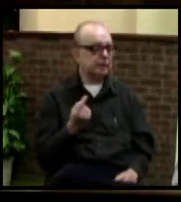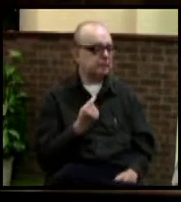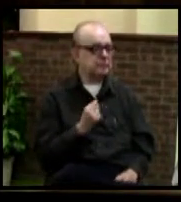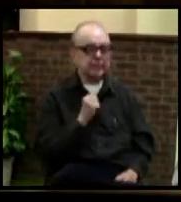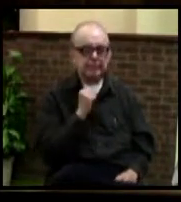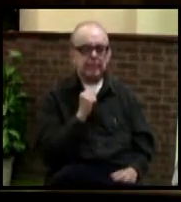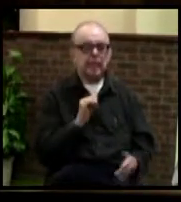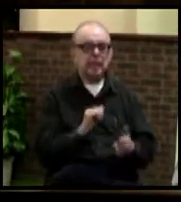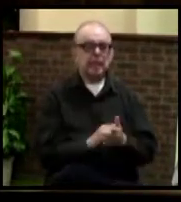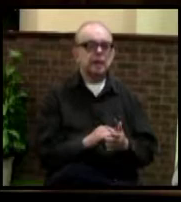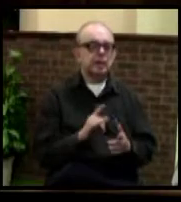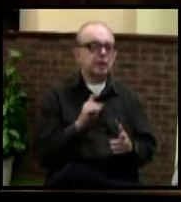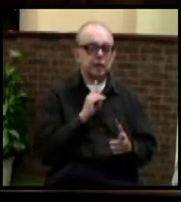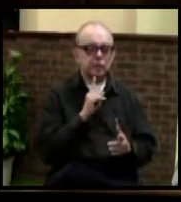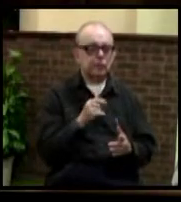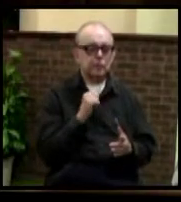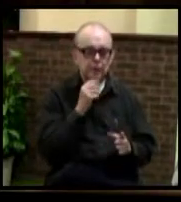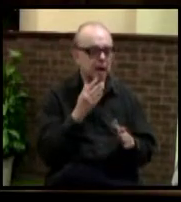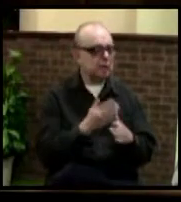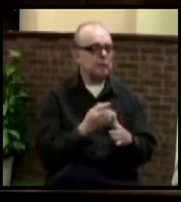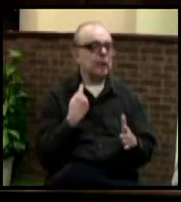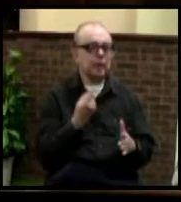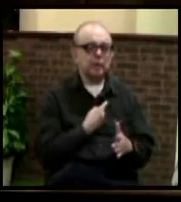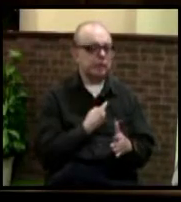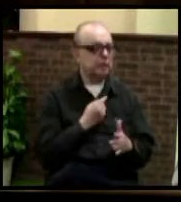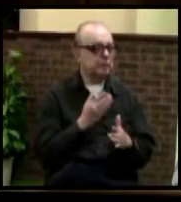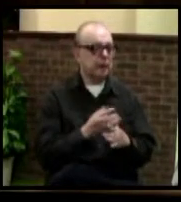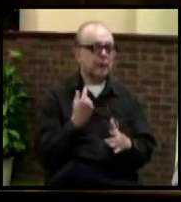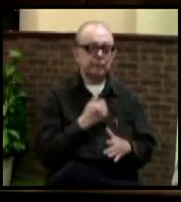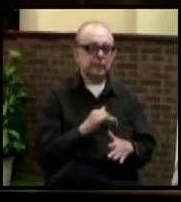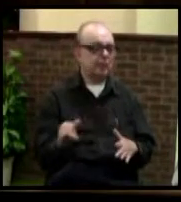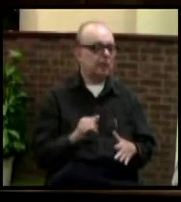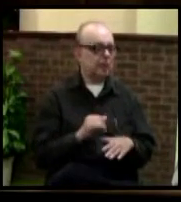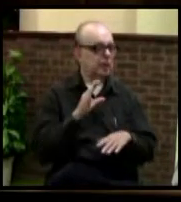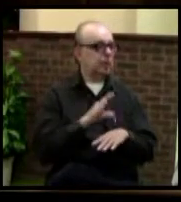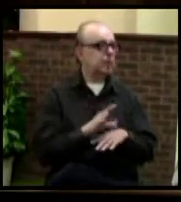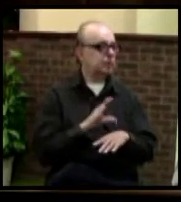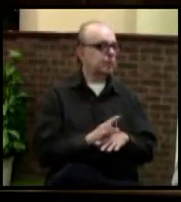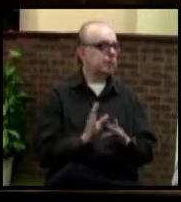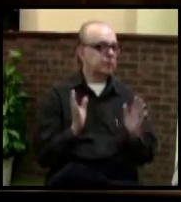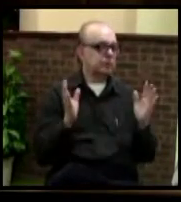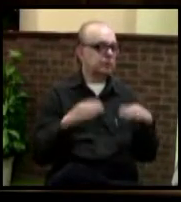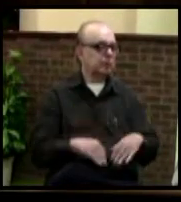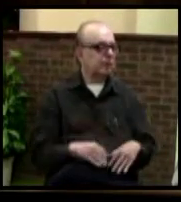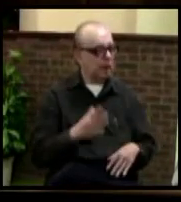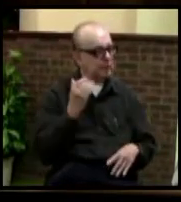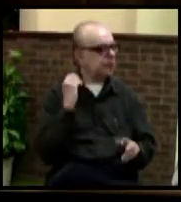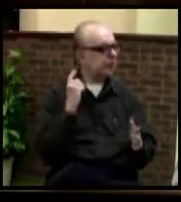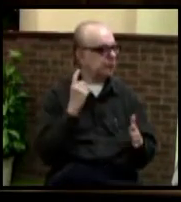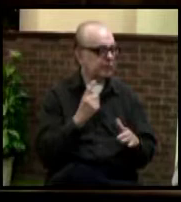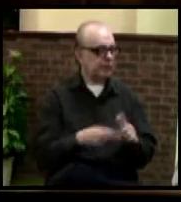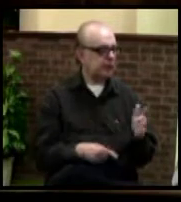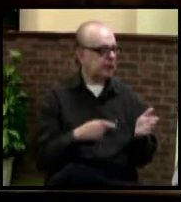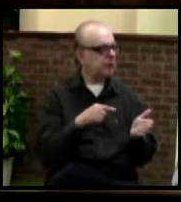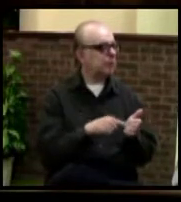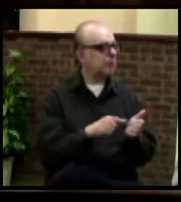isolated that this isn't going to hit us. It hits us the same way. Churches are going under because they can't afford to stay